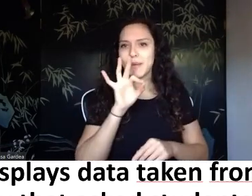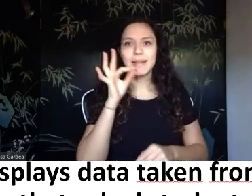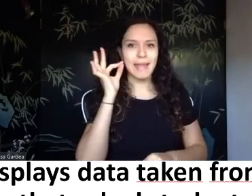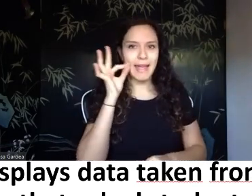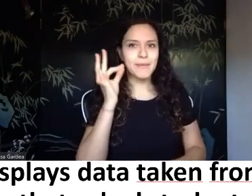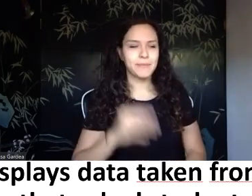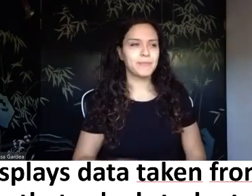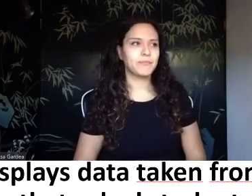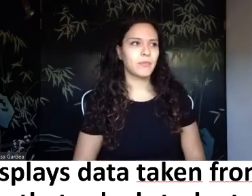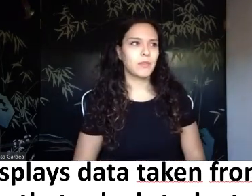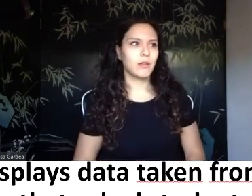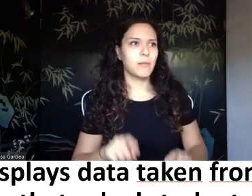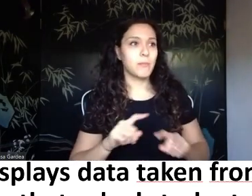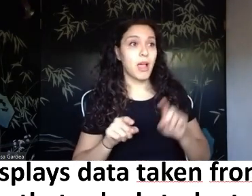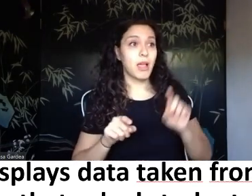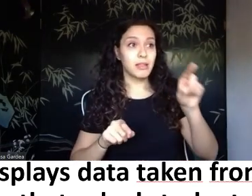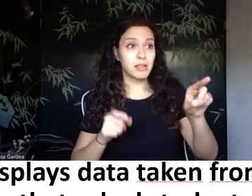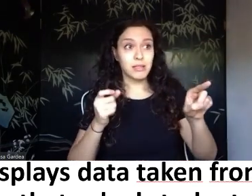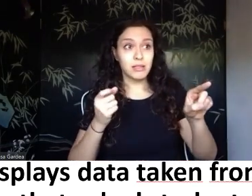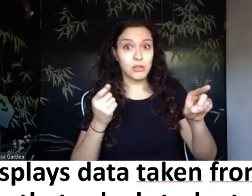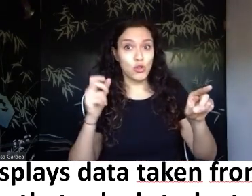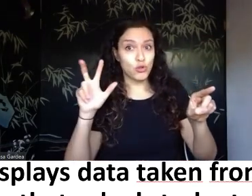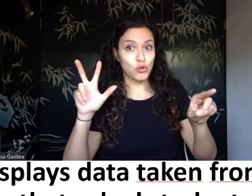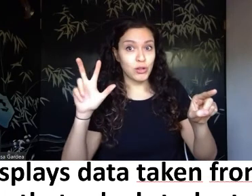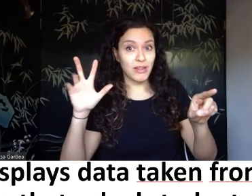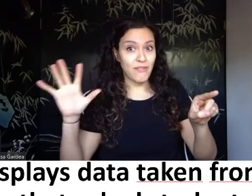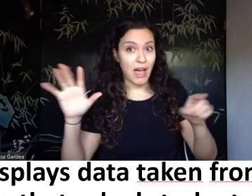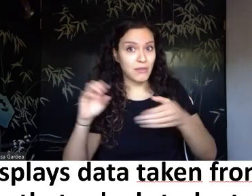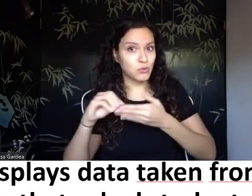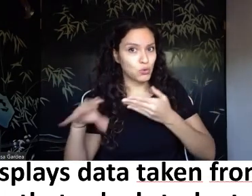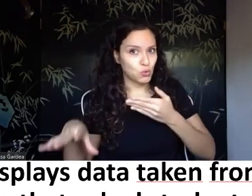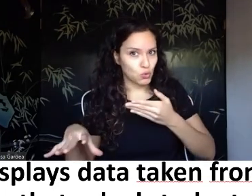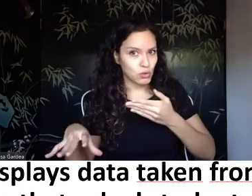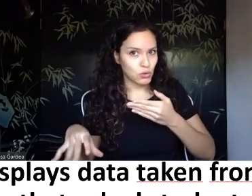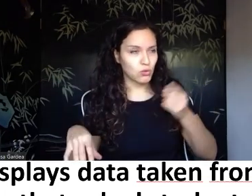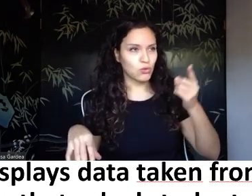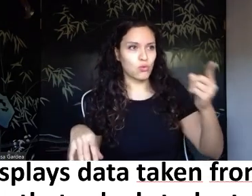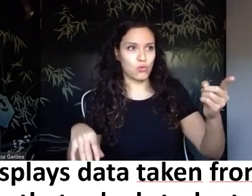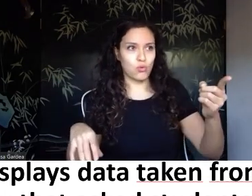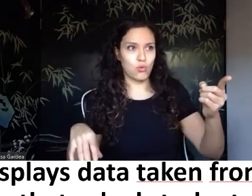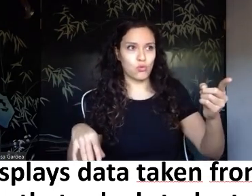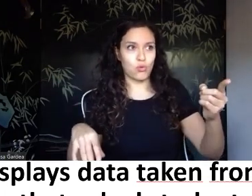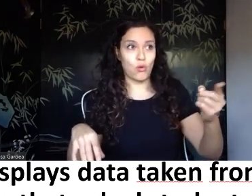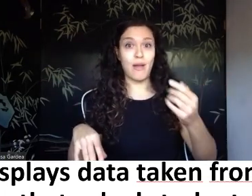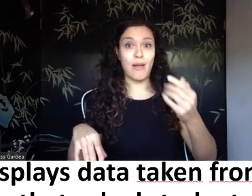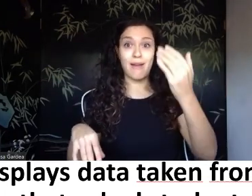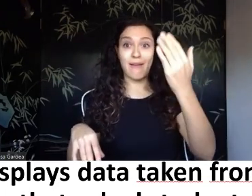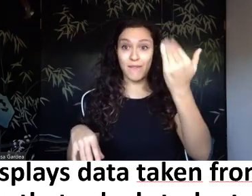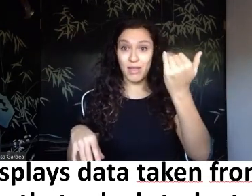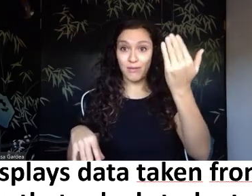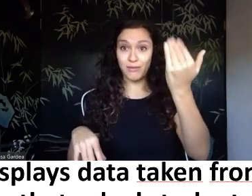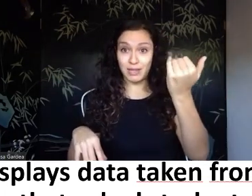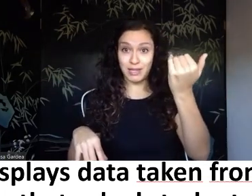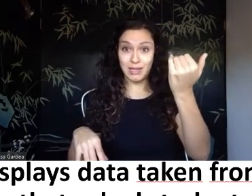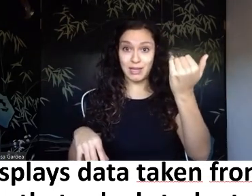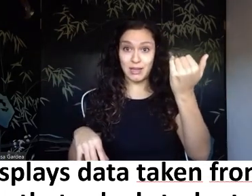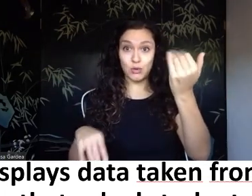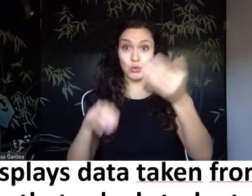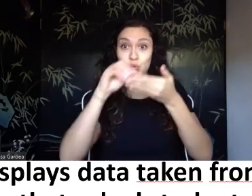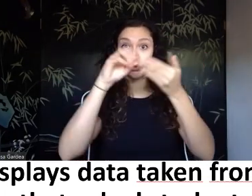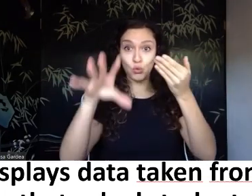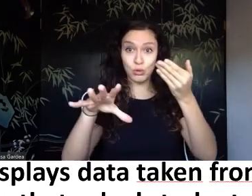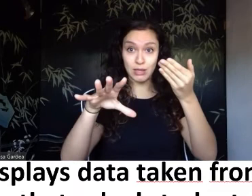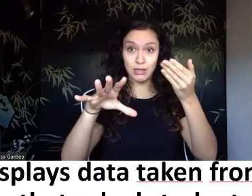15. But what if you know that this is out of 35 students? That would be